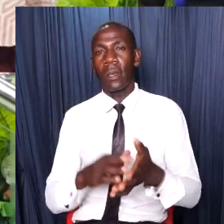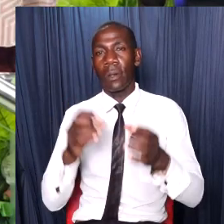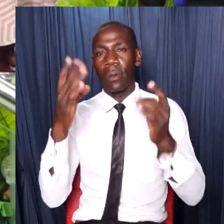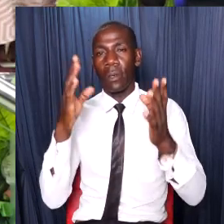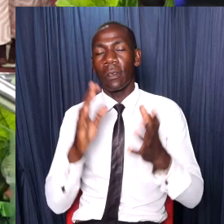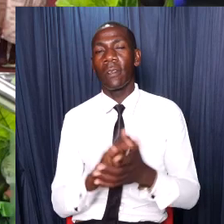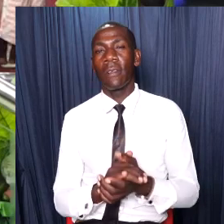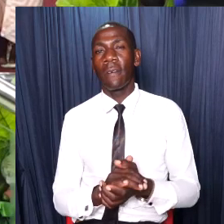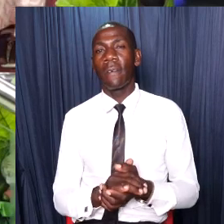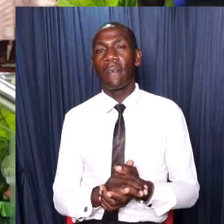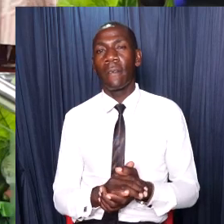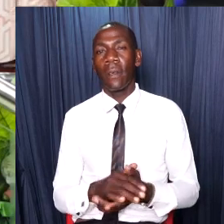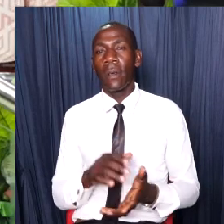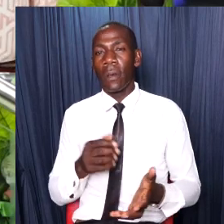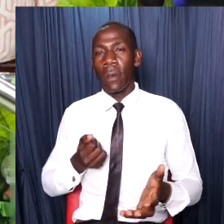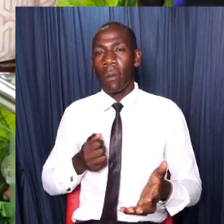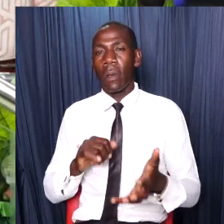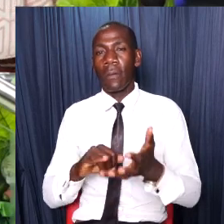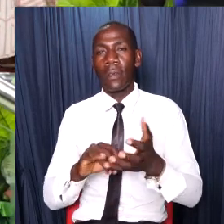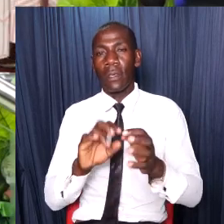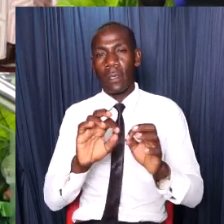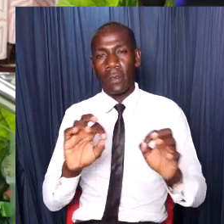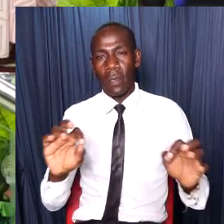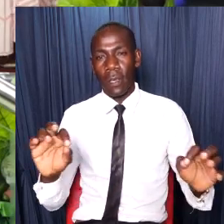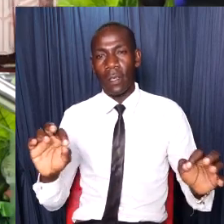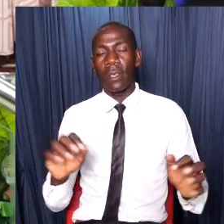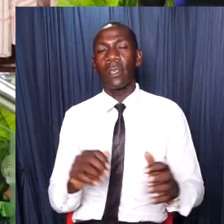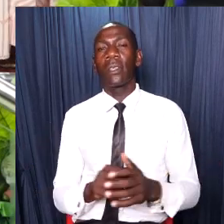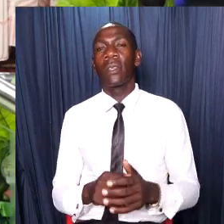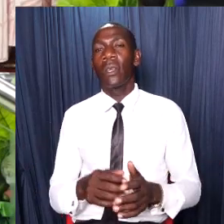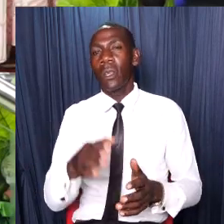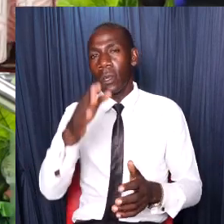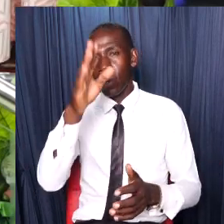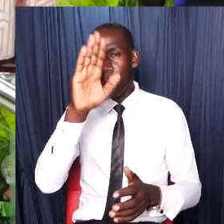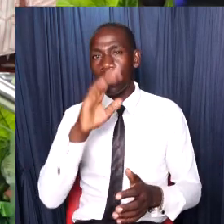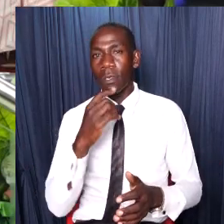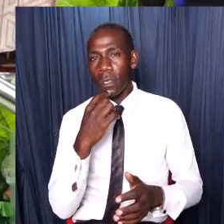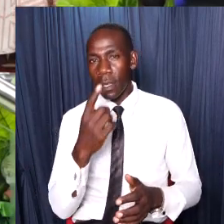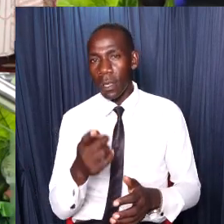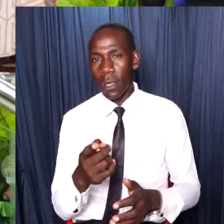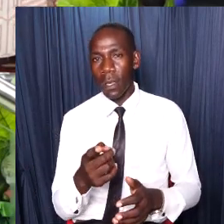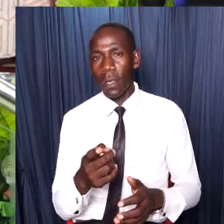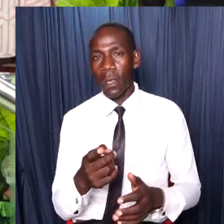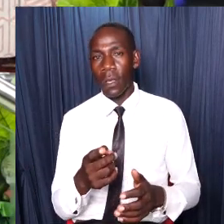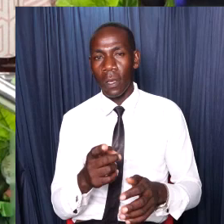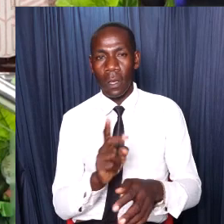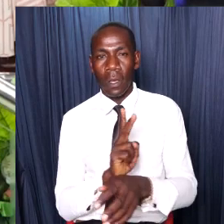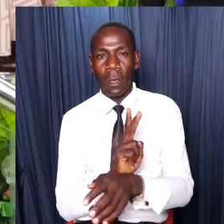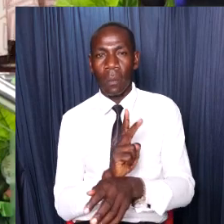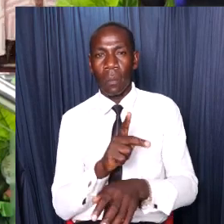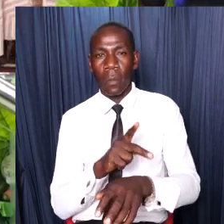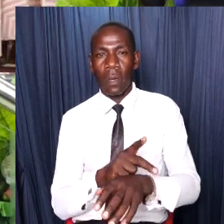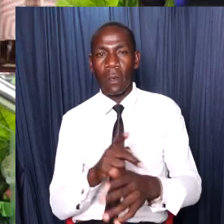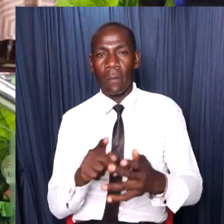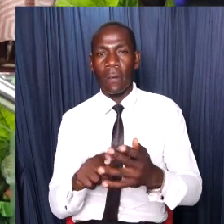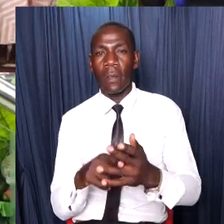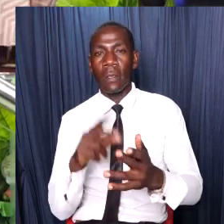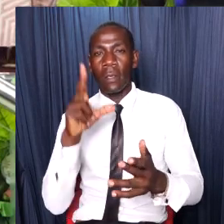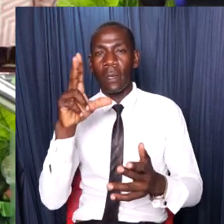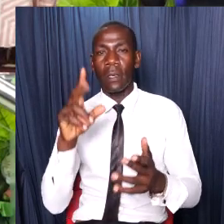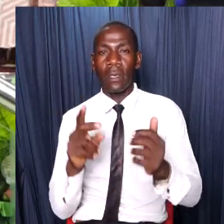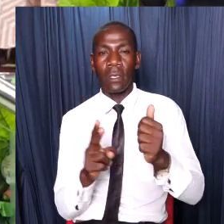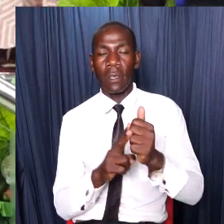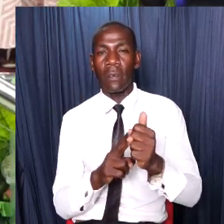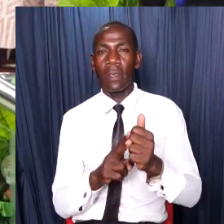Hallelujah. Hallelujah. To him the wife na is Mungu nothing. Anasema, and the Lord God says, wa Peter wa kwanza, tatu, saba,